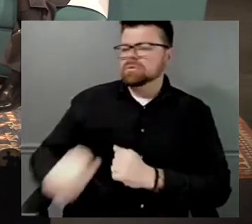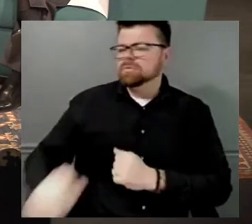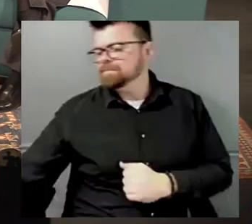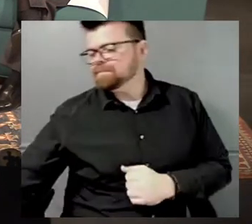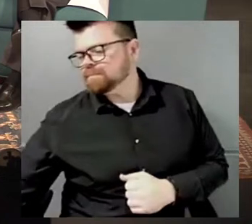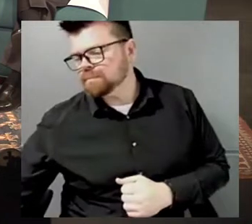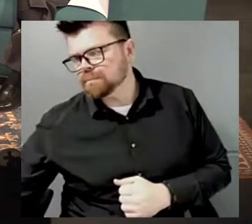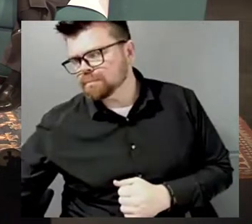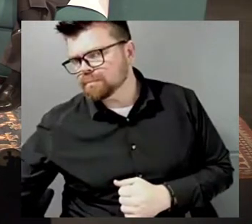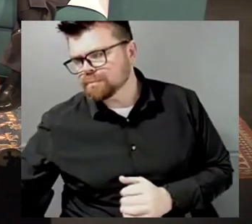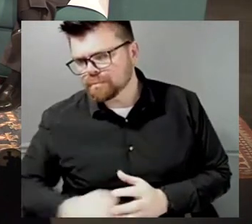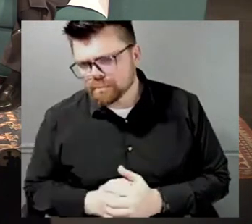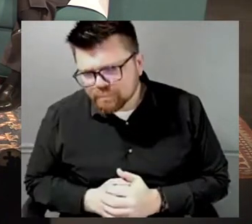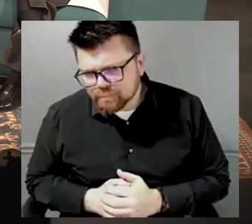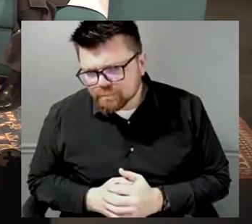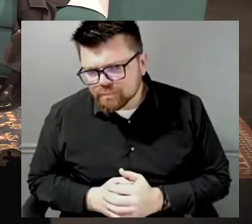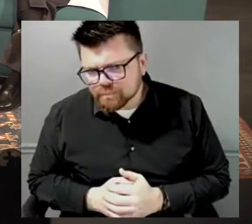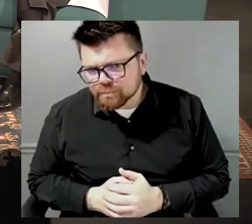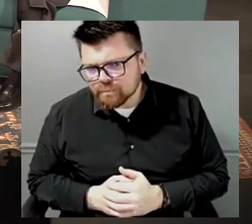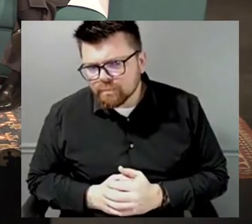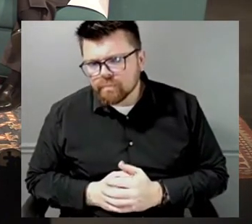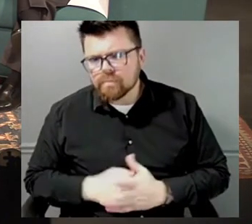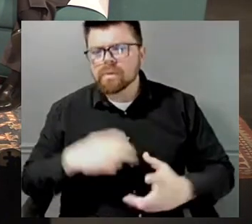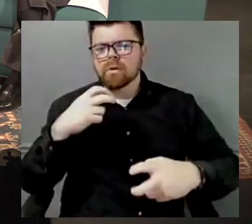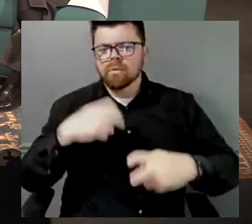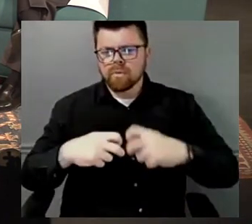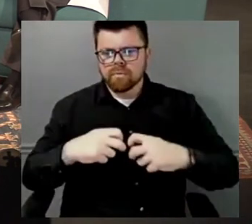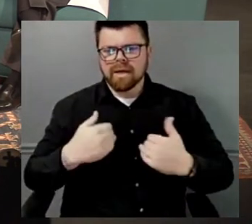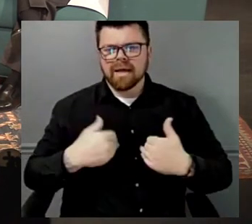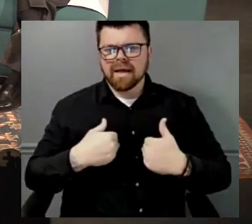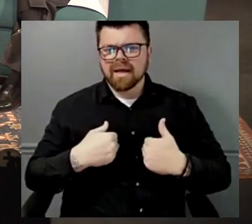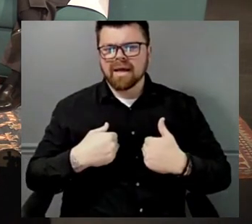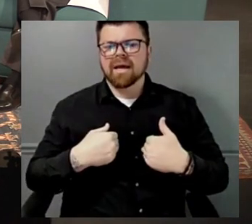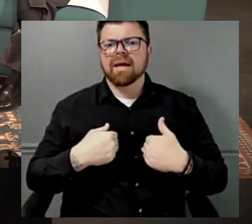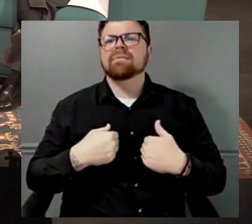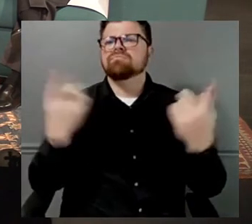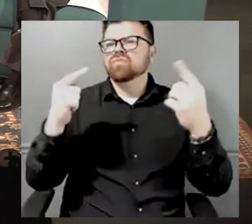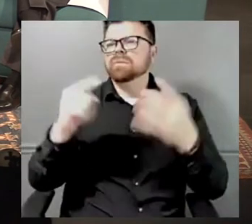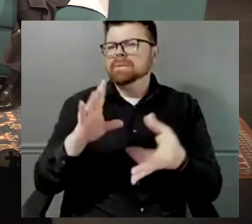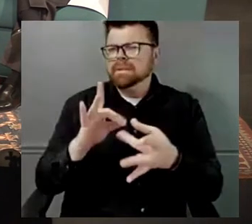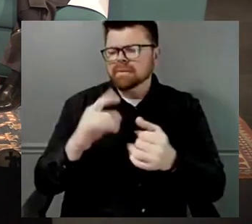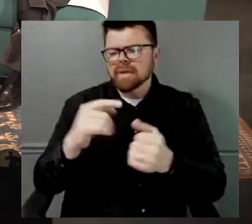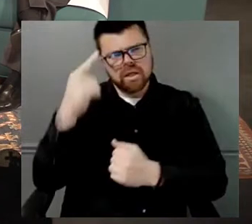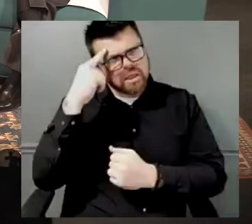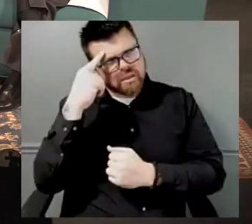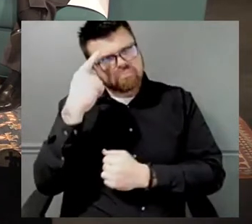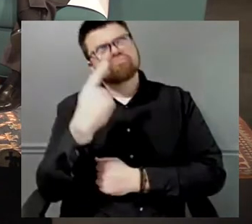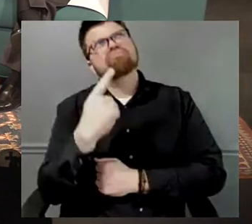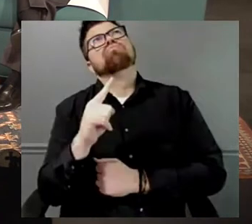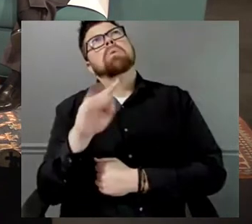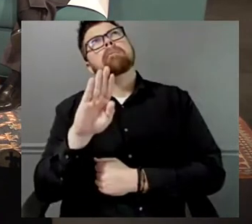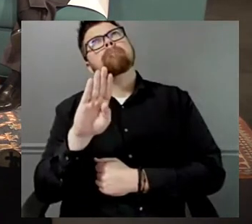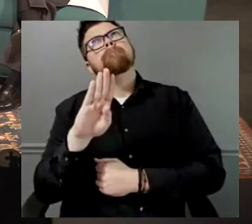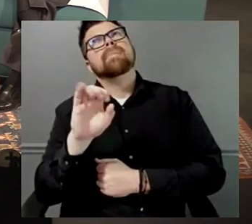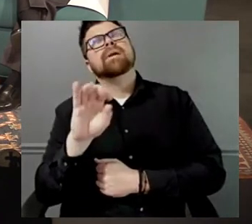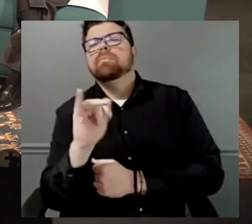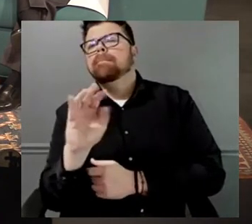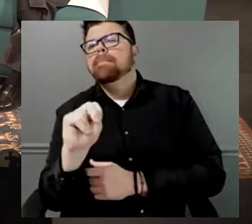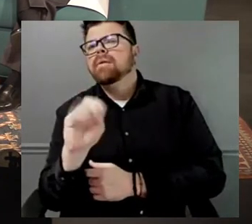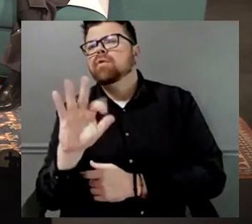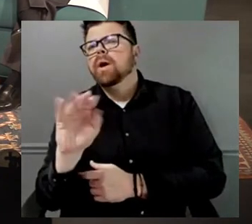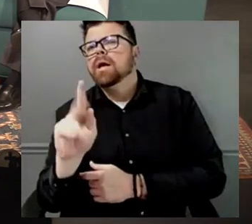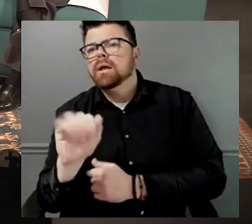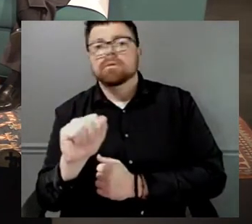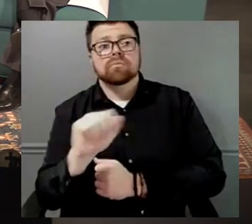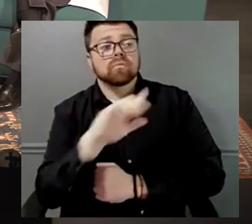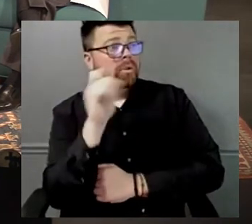is. Famous saying, I think it was Benjamin Franklin, if I'm not mistaken, when asked what kind of government